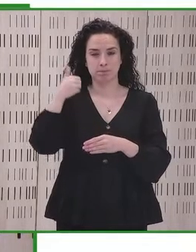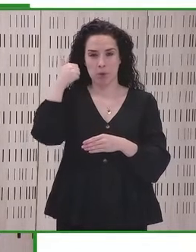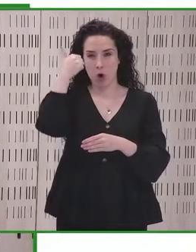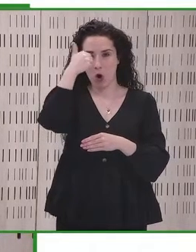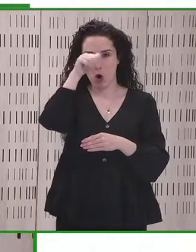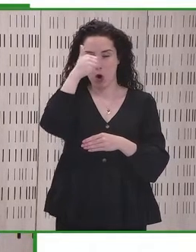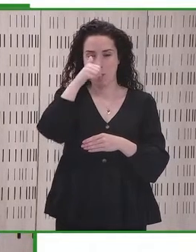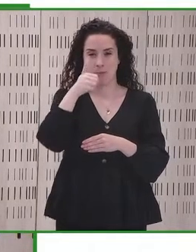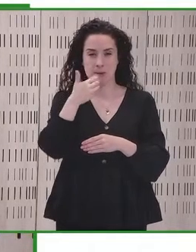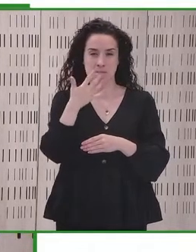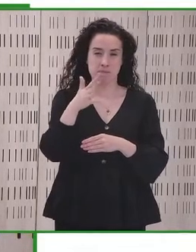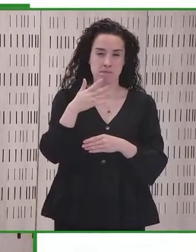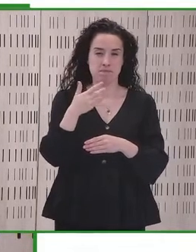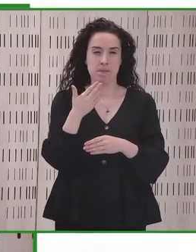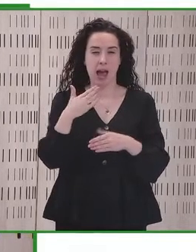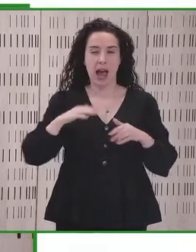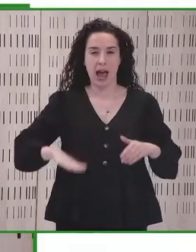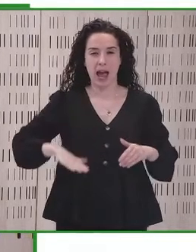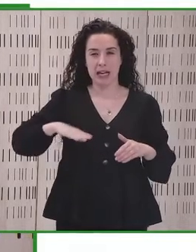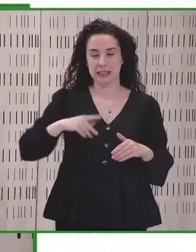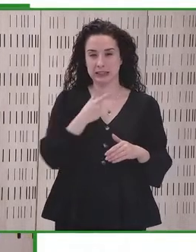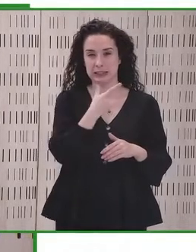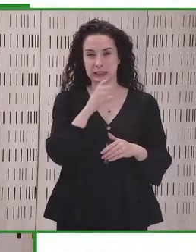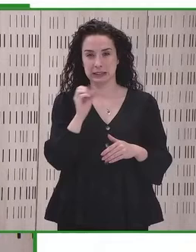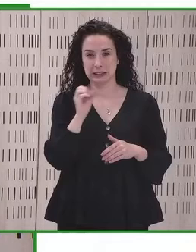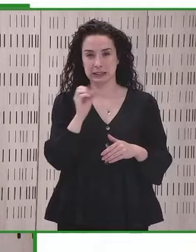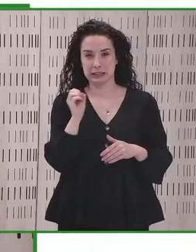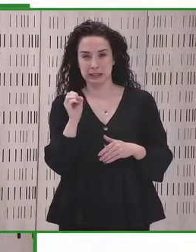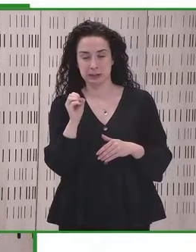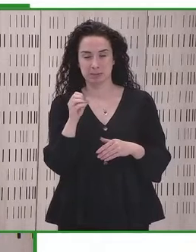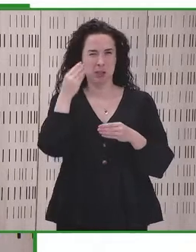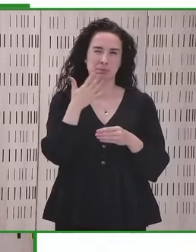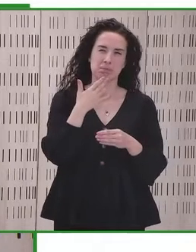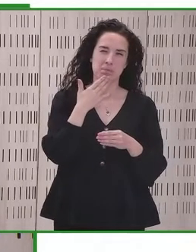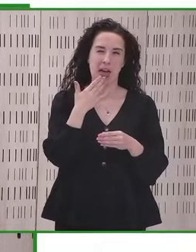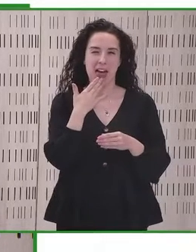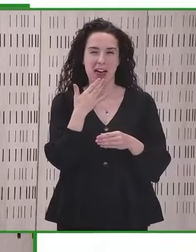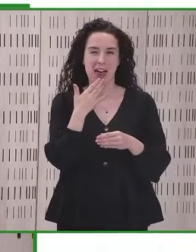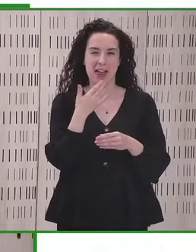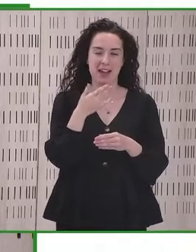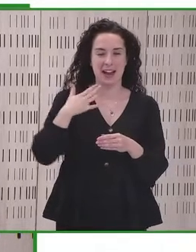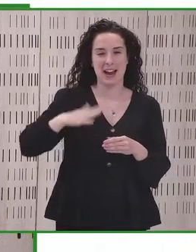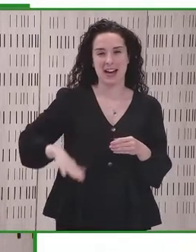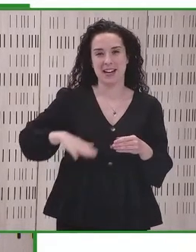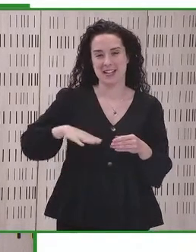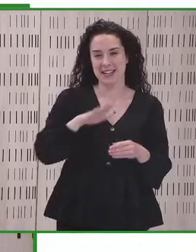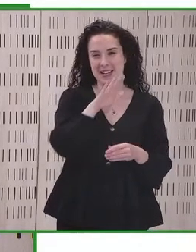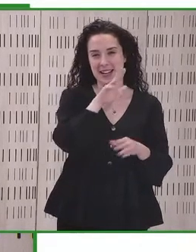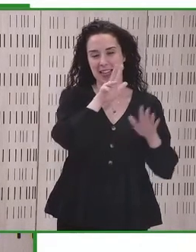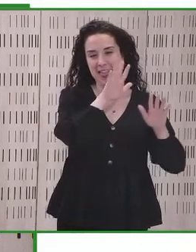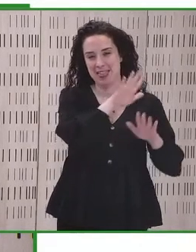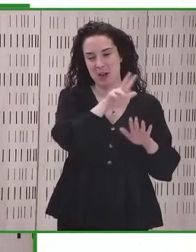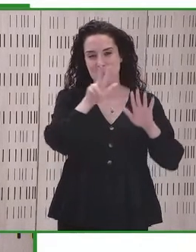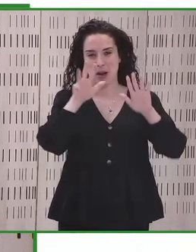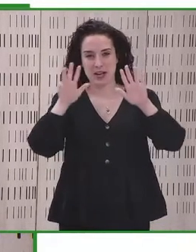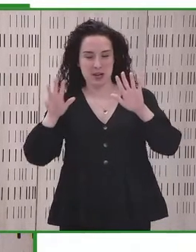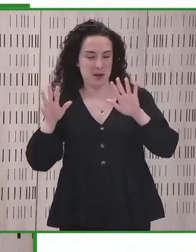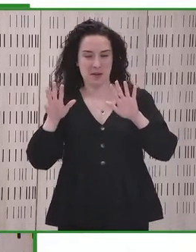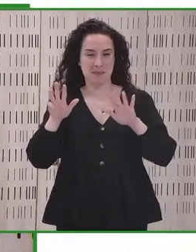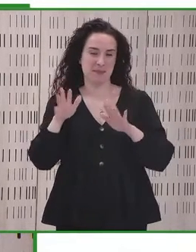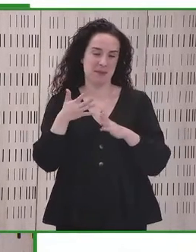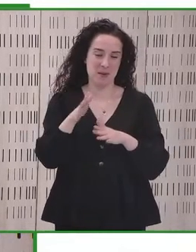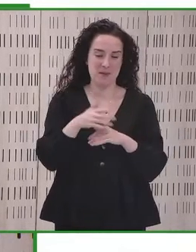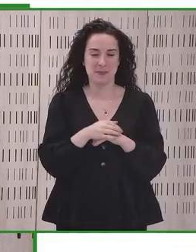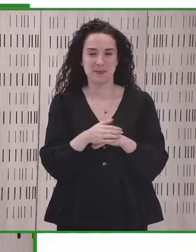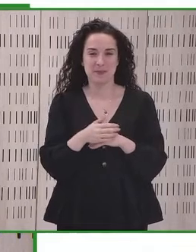early 60s, although I look definitely not older than 59, a great business suit and a light blue